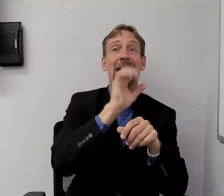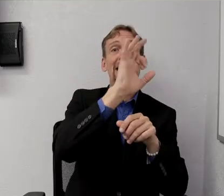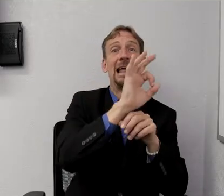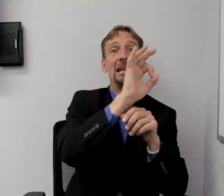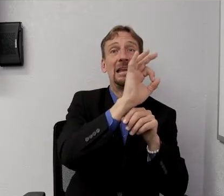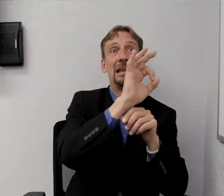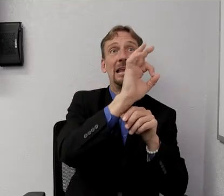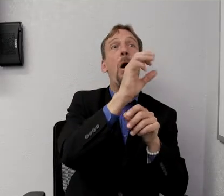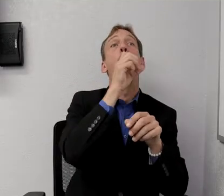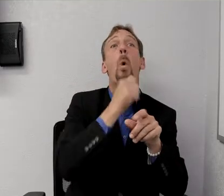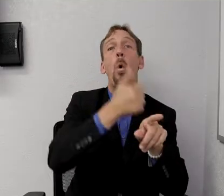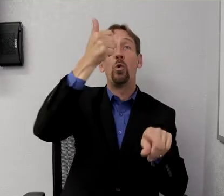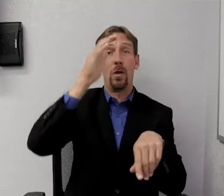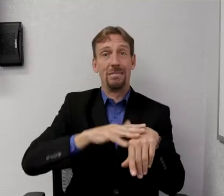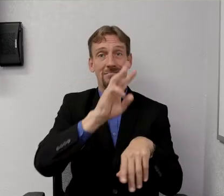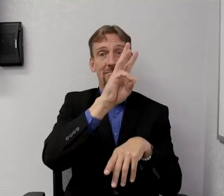older than 60 years old.